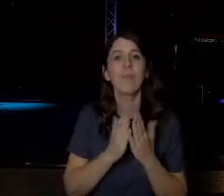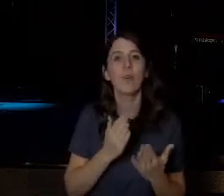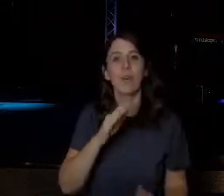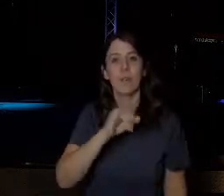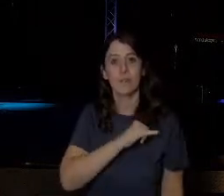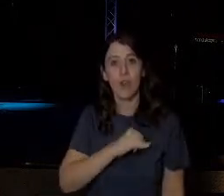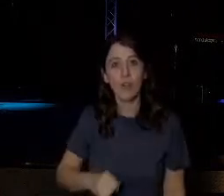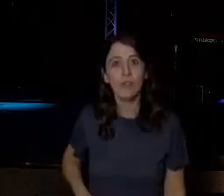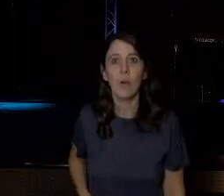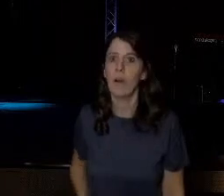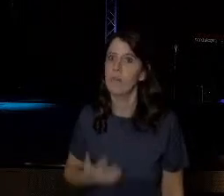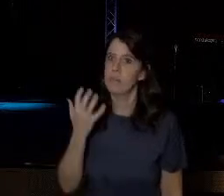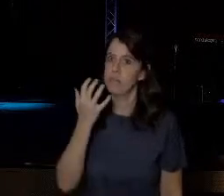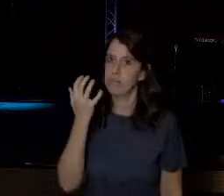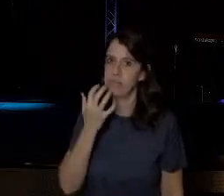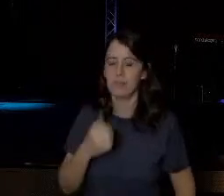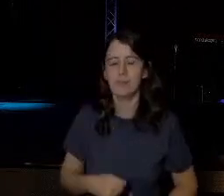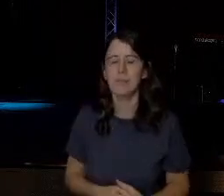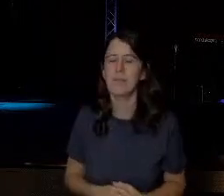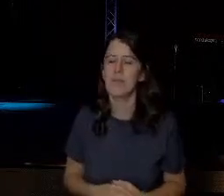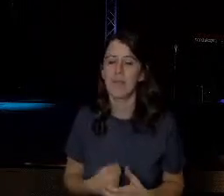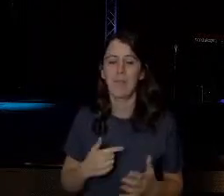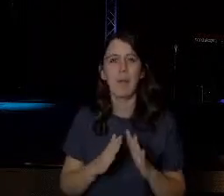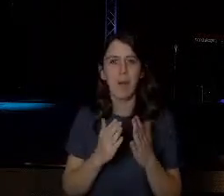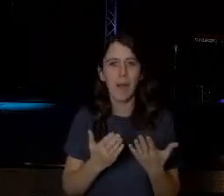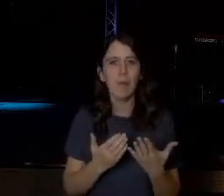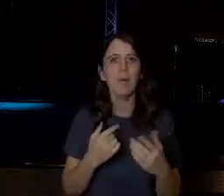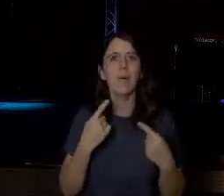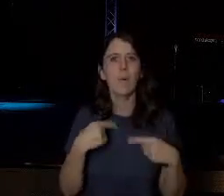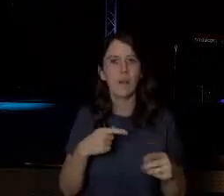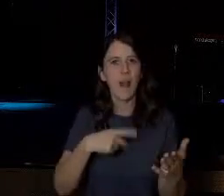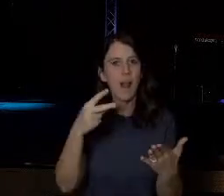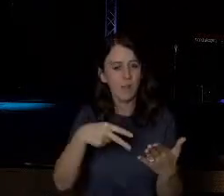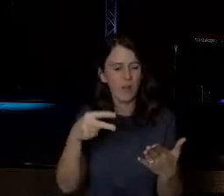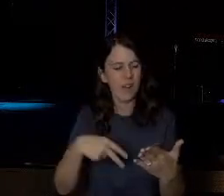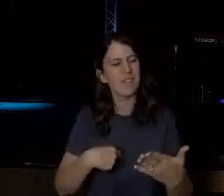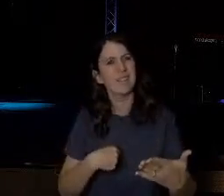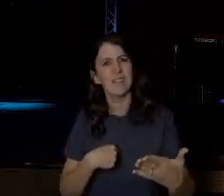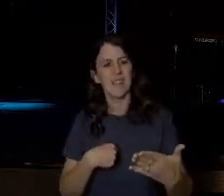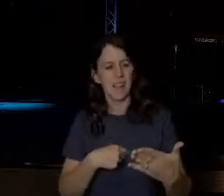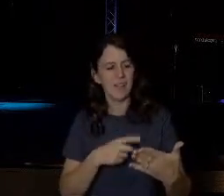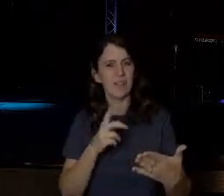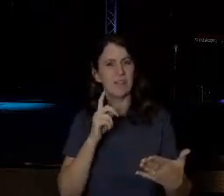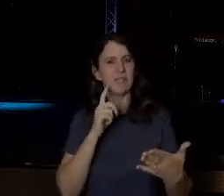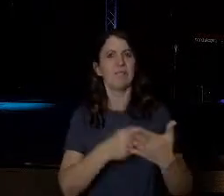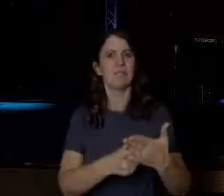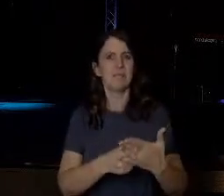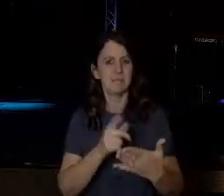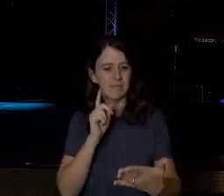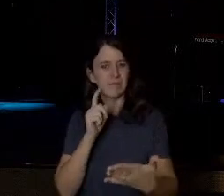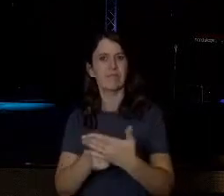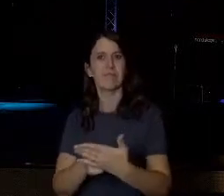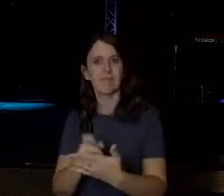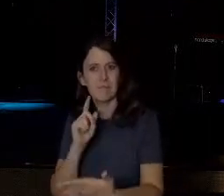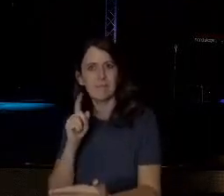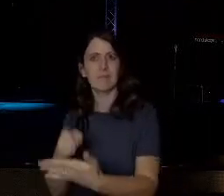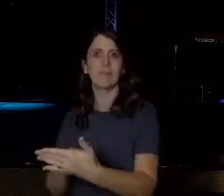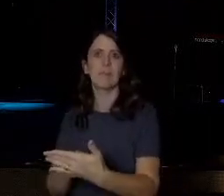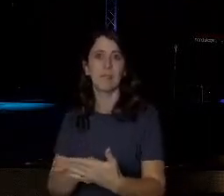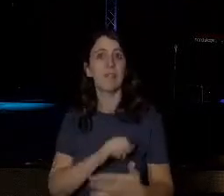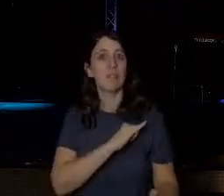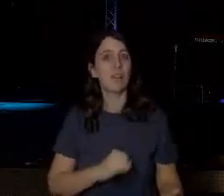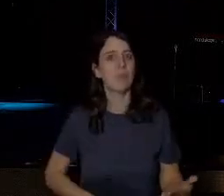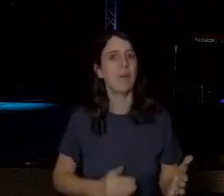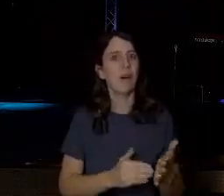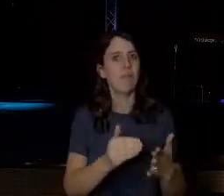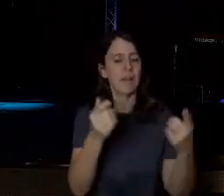I love that. He's one of my people. And in my Bible, as I read, oftentimes I just come to these moments in Scripture, and Joshua has a lot of them,